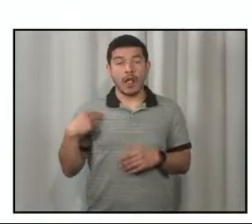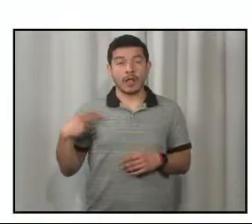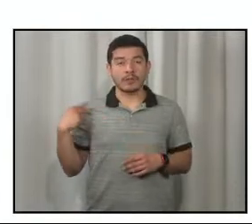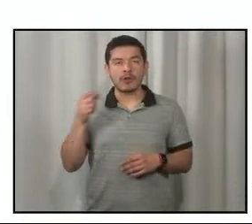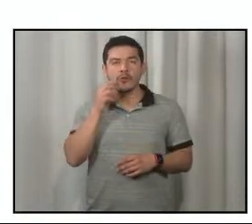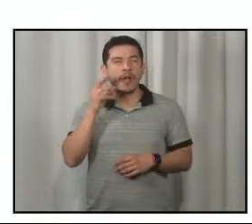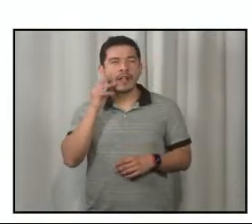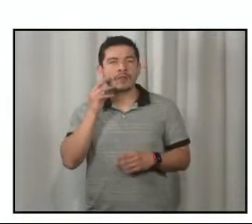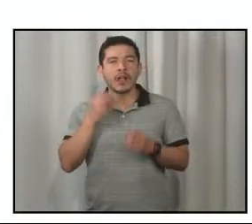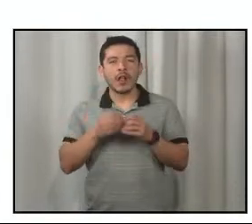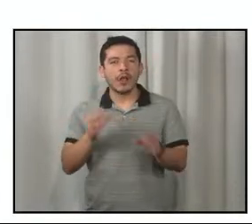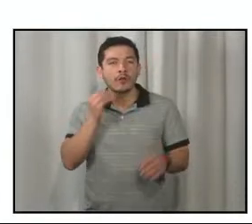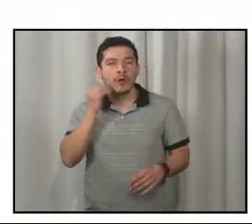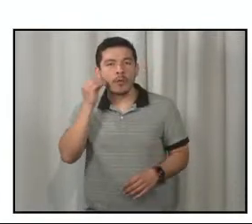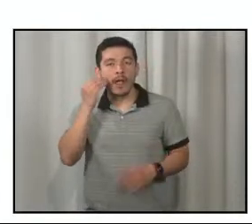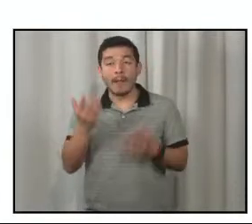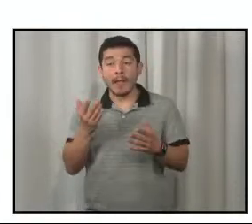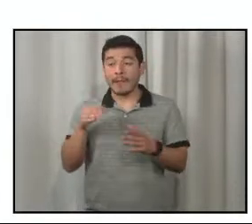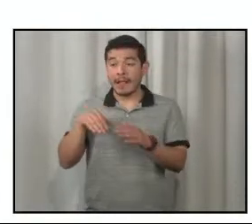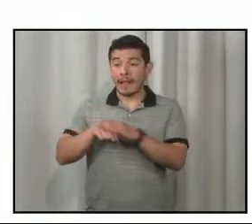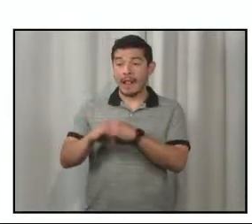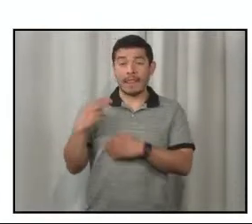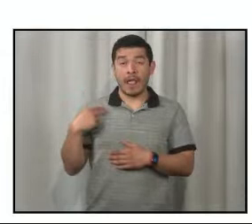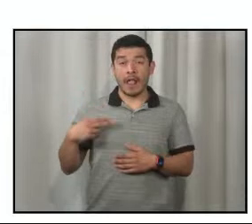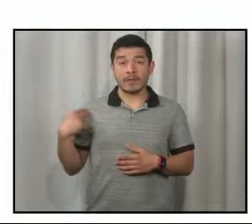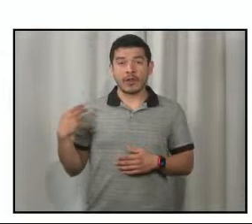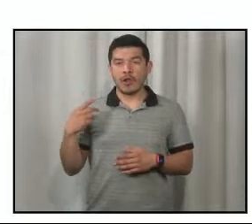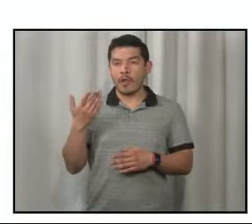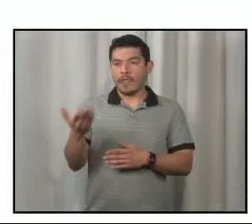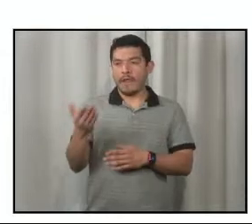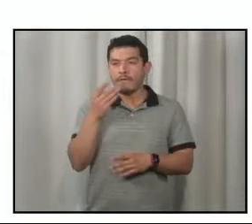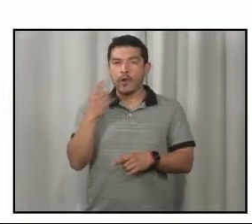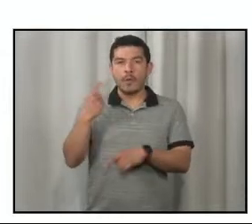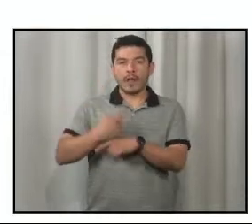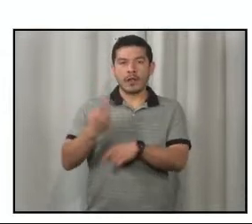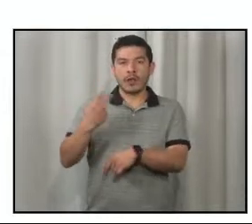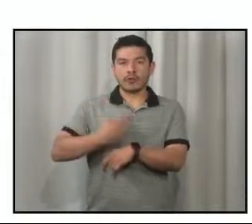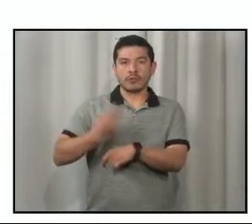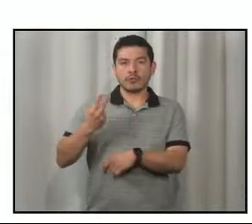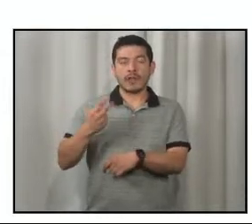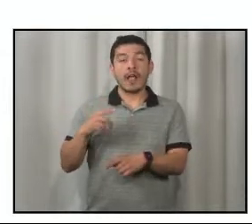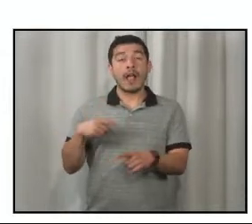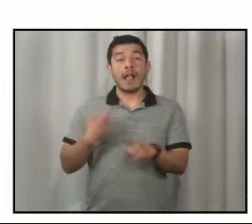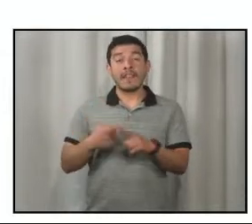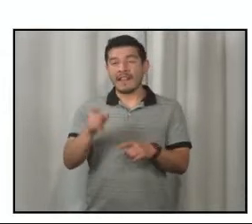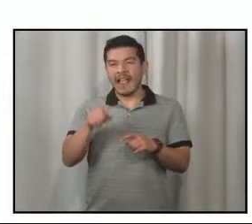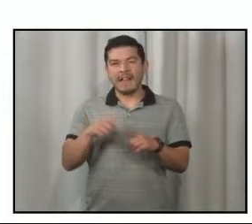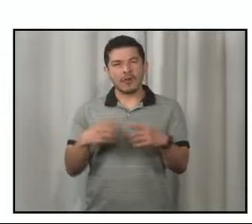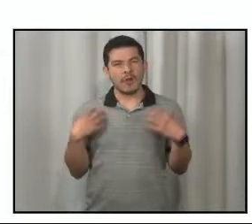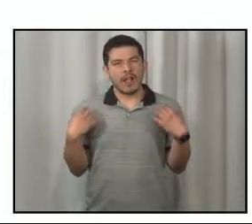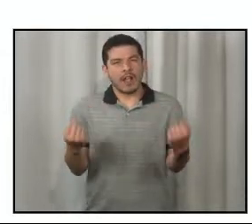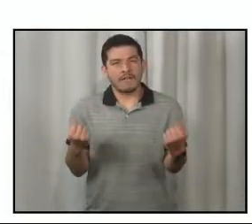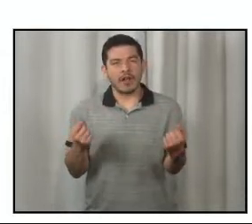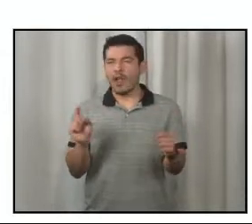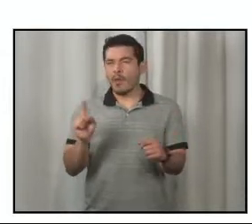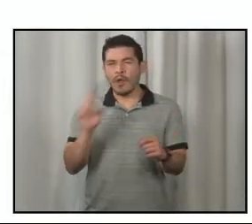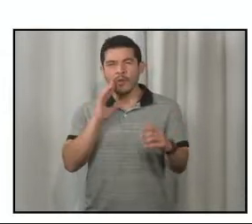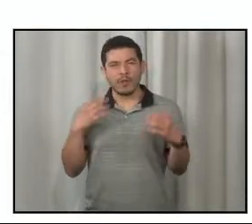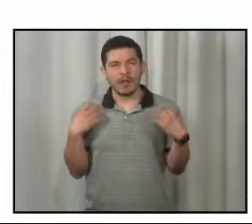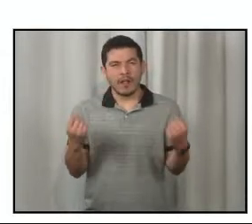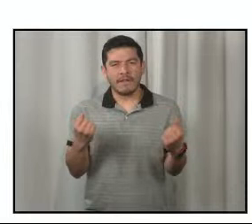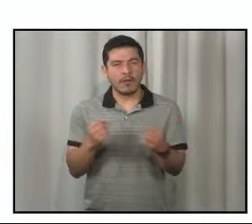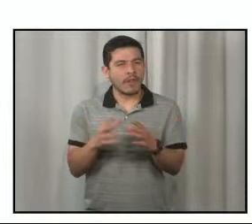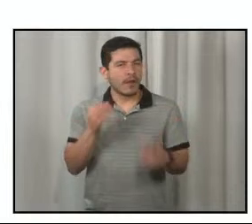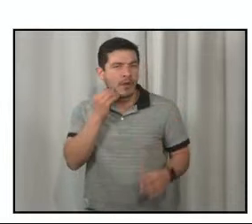there for a day or two, but they're going to have to recover. And rather than having them go back onto the streets to recover, how do we get them to a